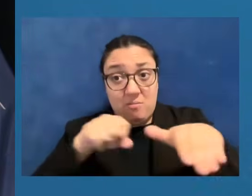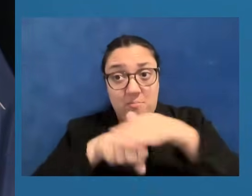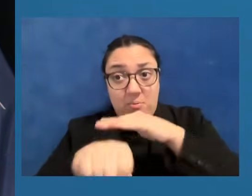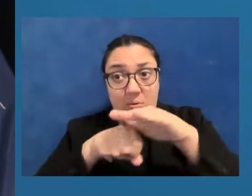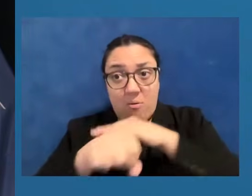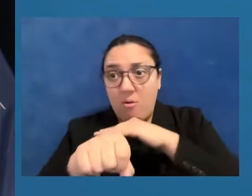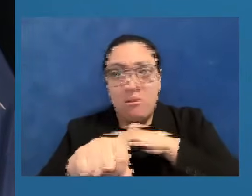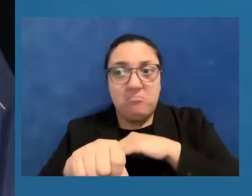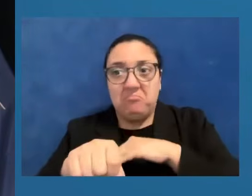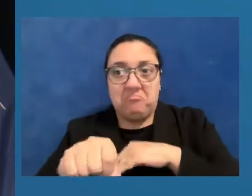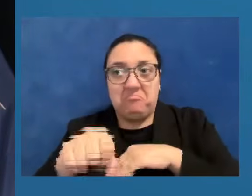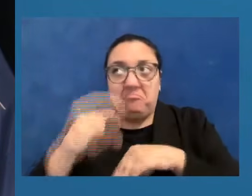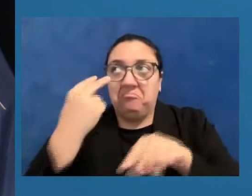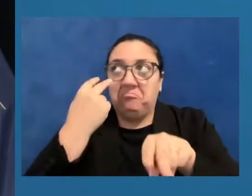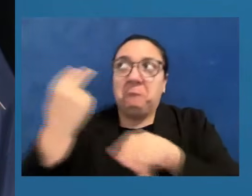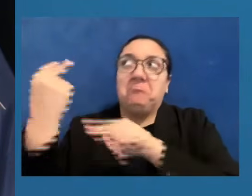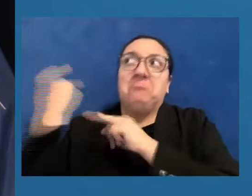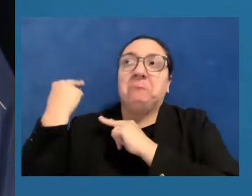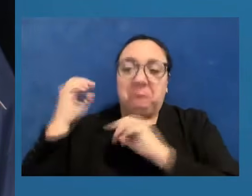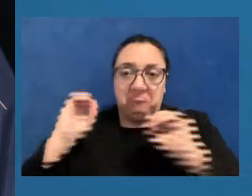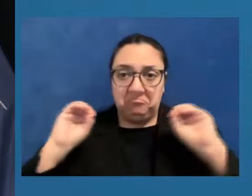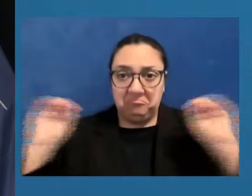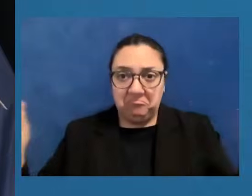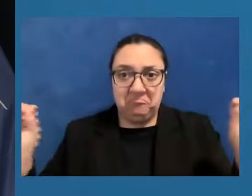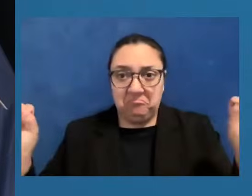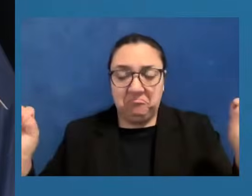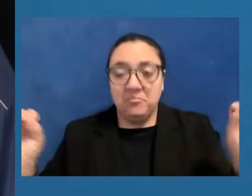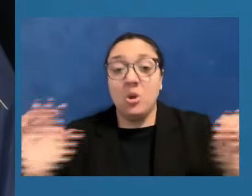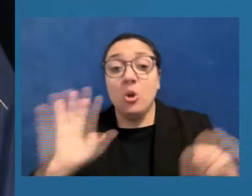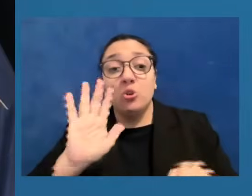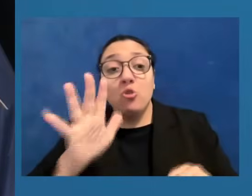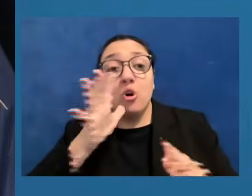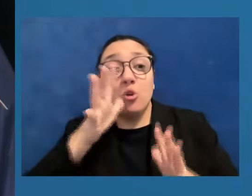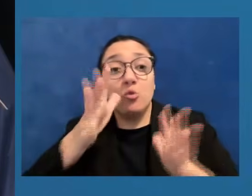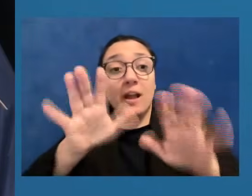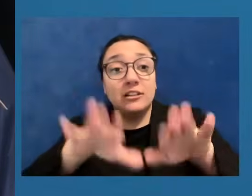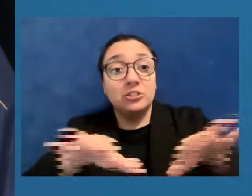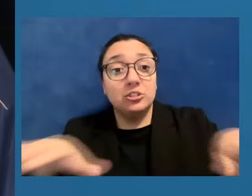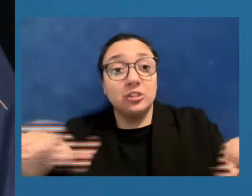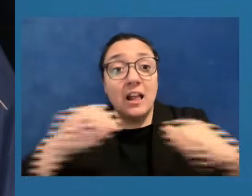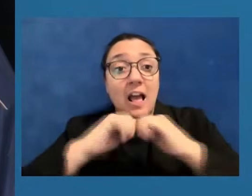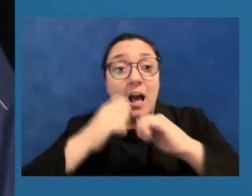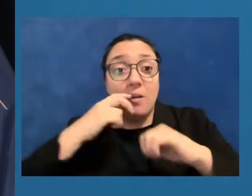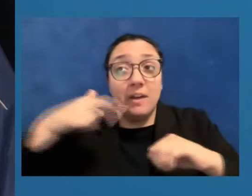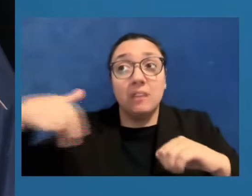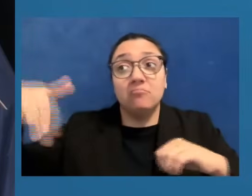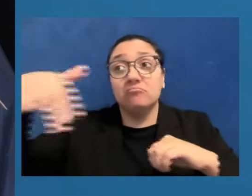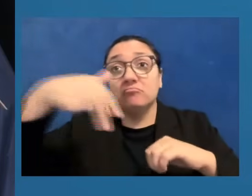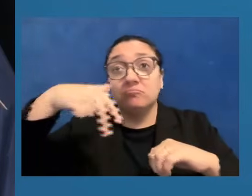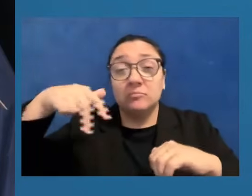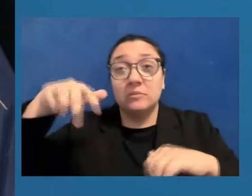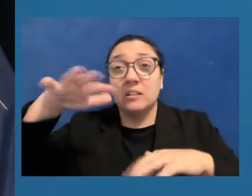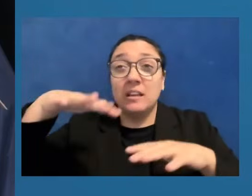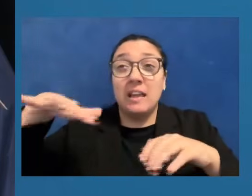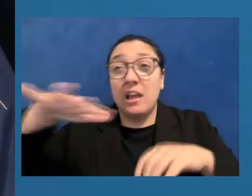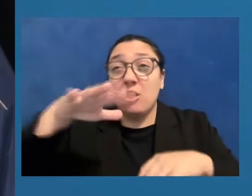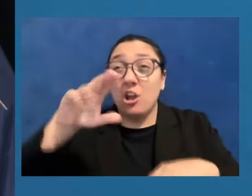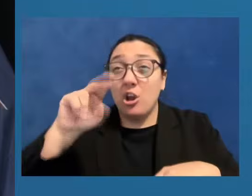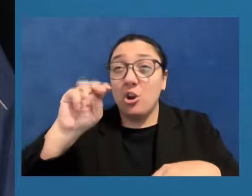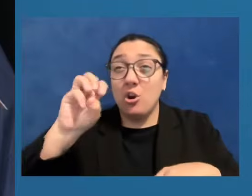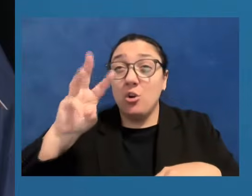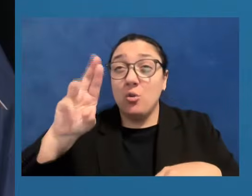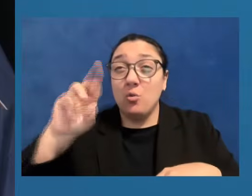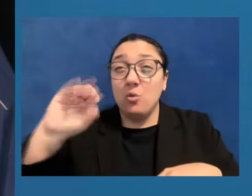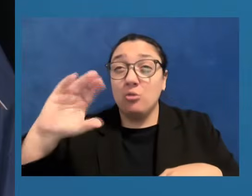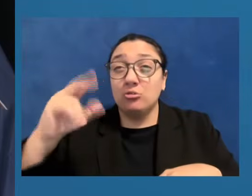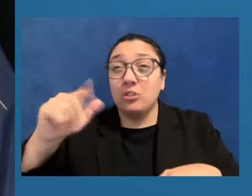like. And it'll change how your grandkids are going to travel around New Rochelle and the people they interact with and the opportunities that they'll have